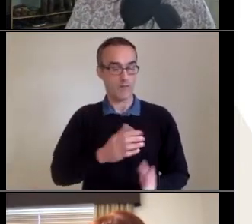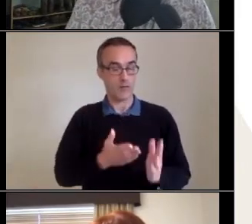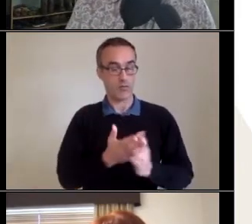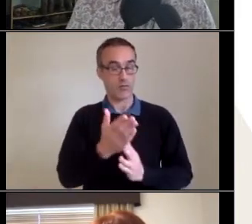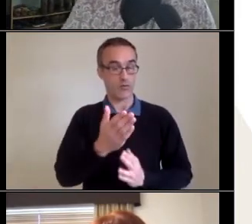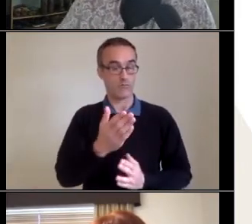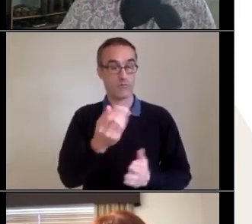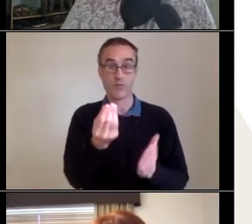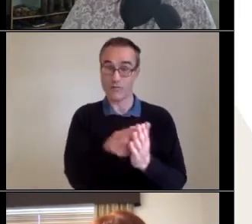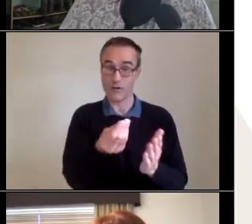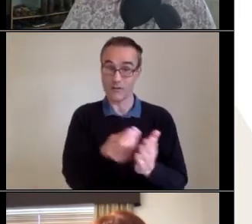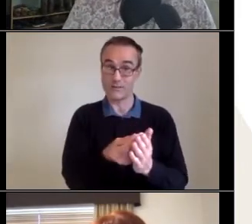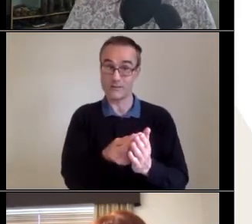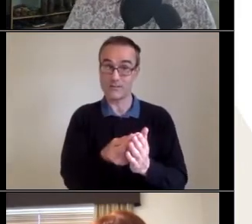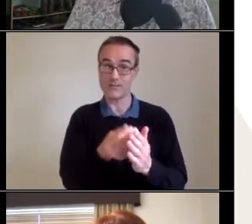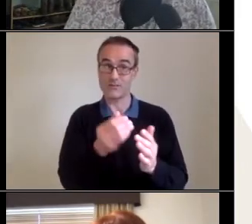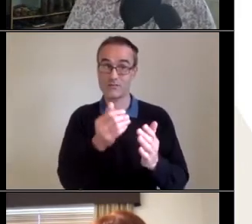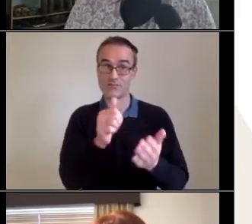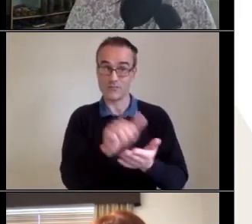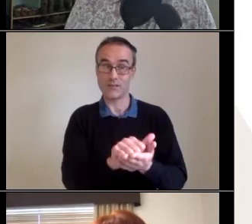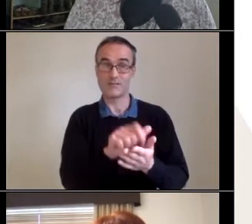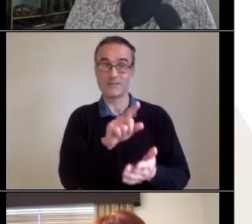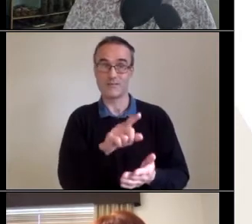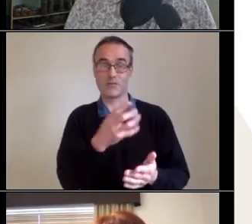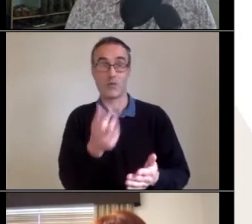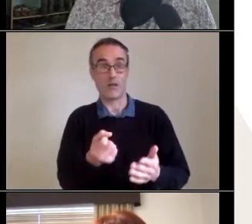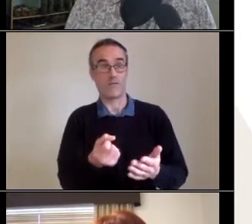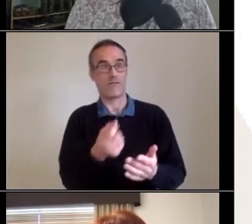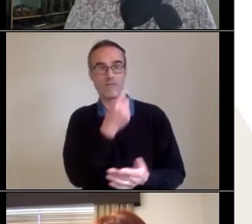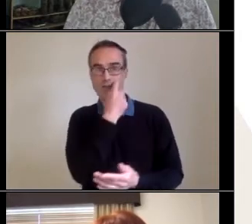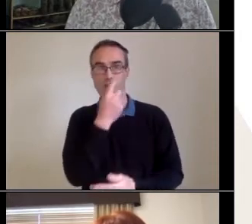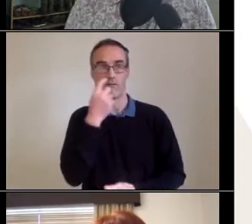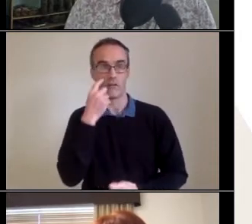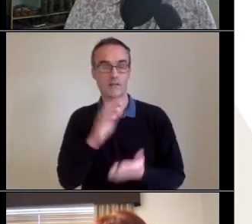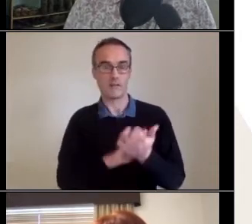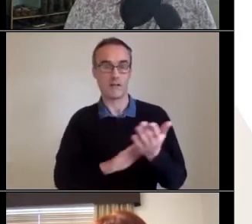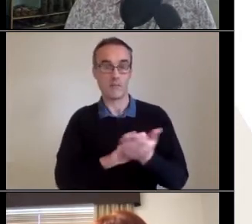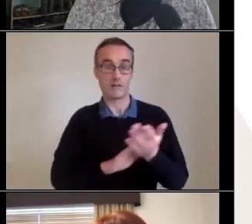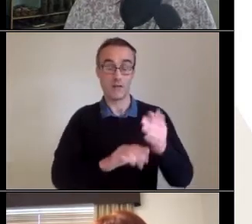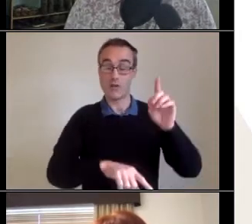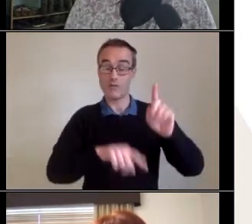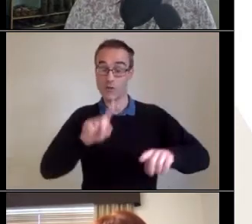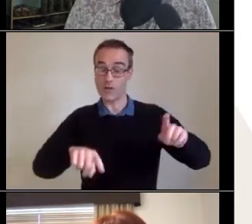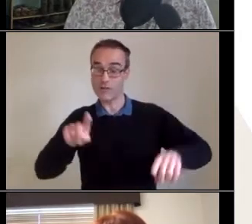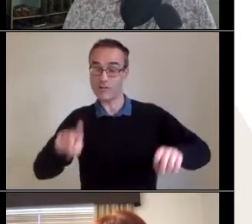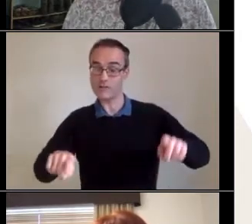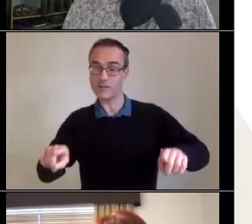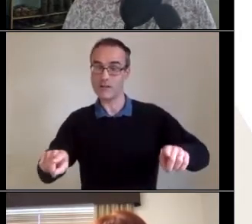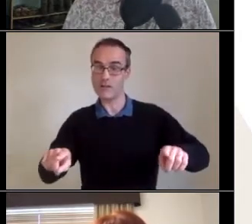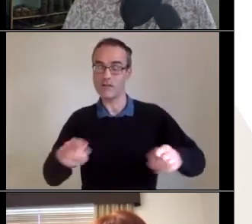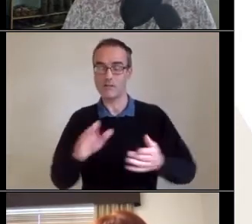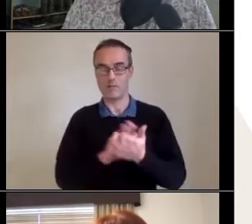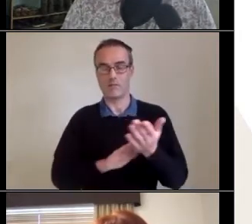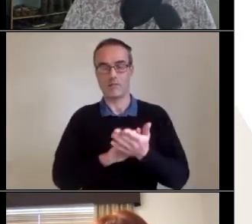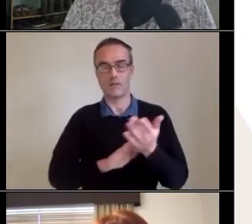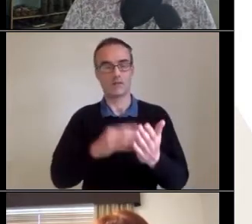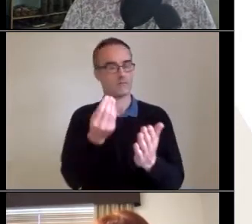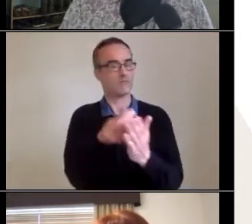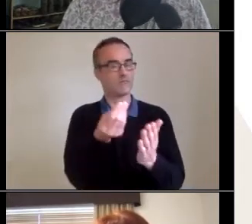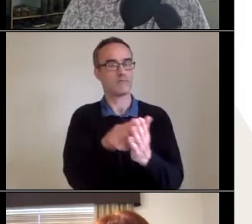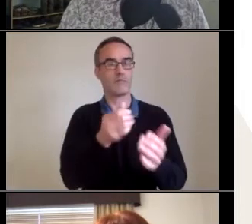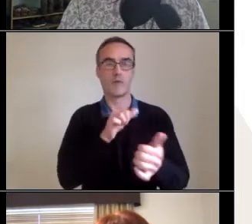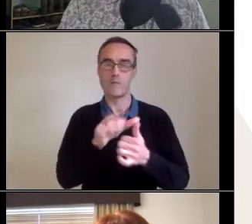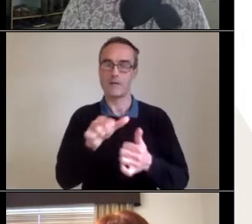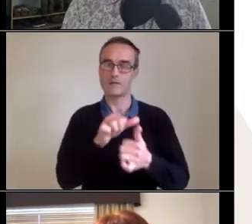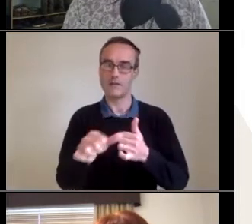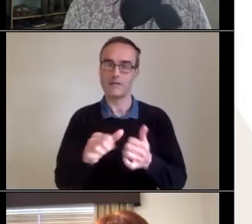everybody should be on side with that, because we've got the evidence that shows that you get positive outcomes from having a diverse workplace. I guess one